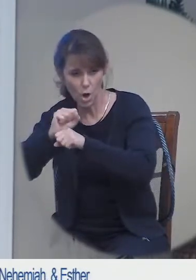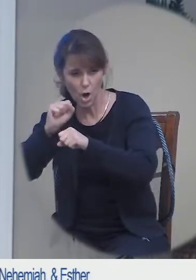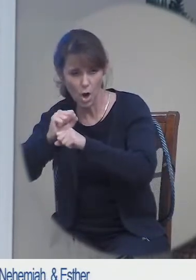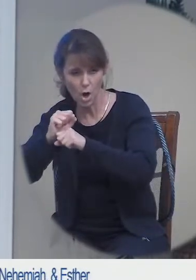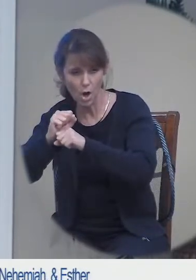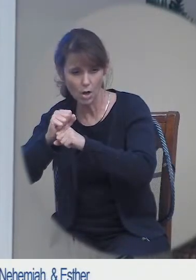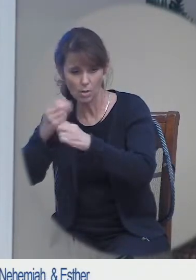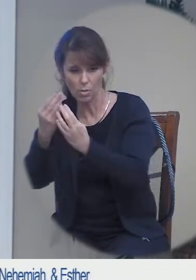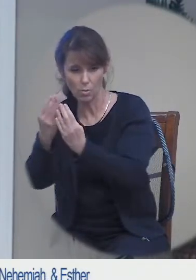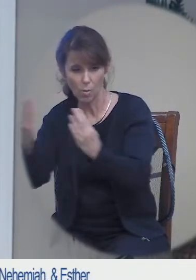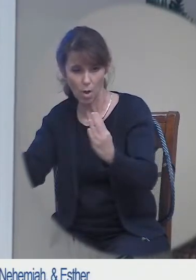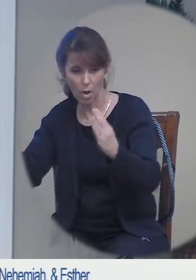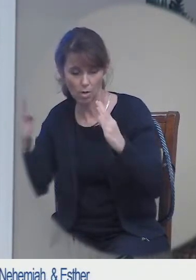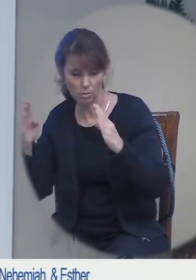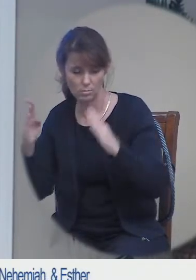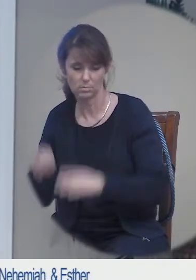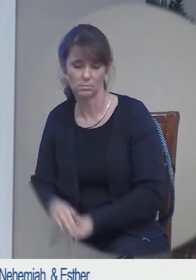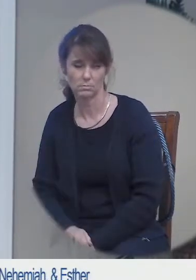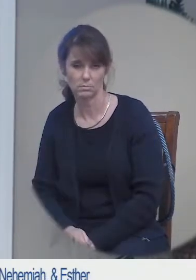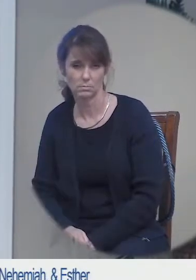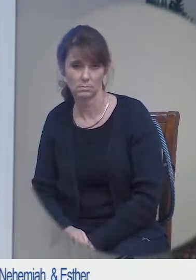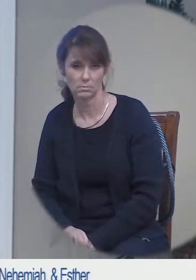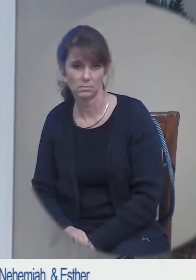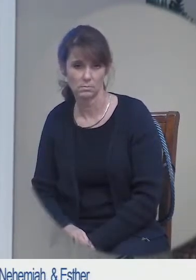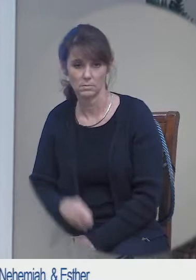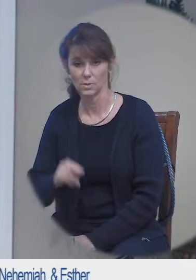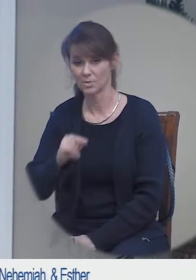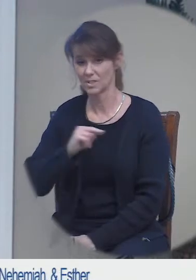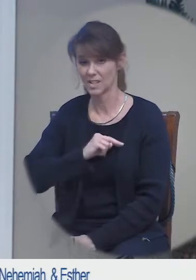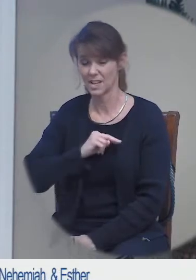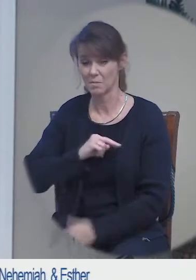hands dirty is what he's saying. I mean, how many